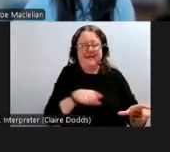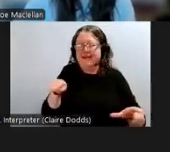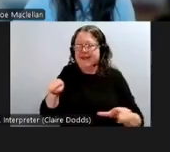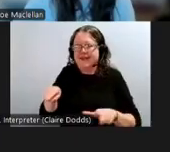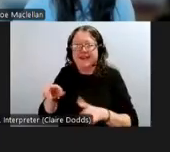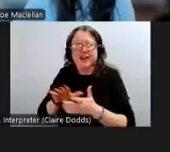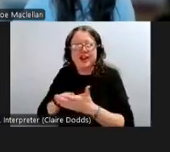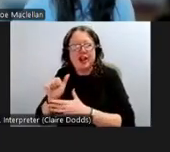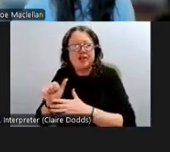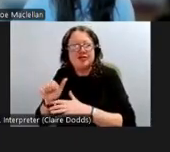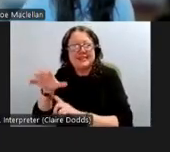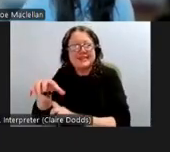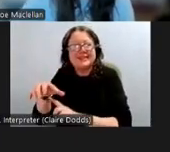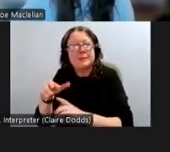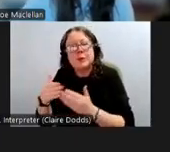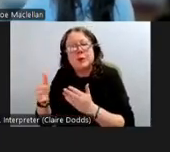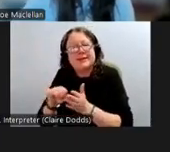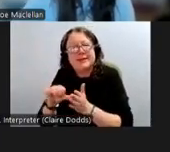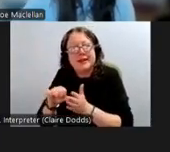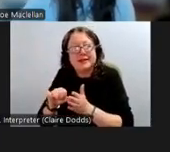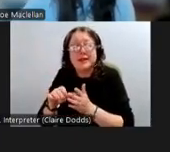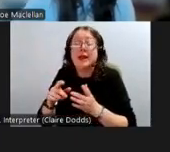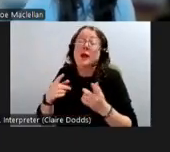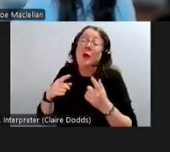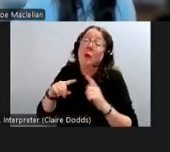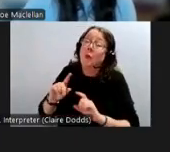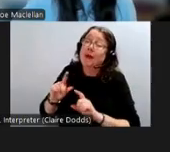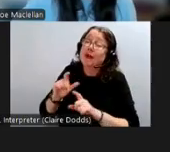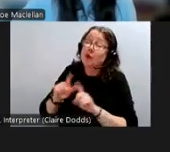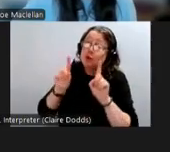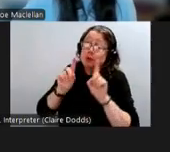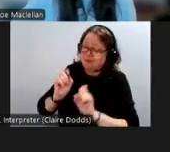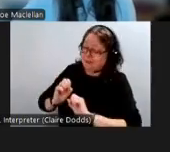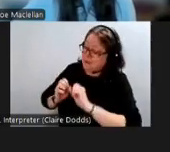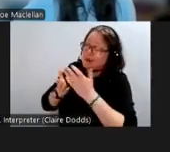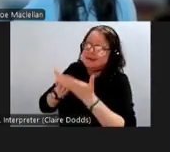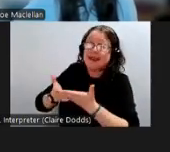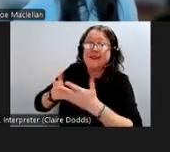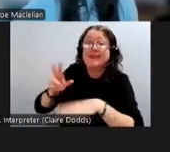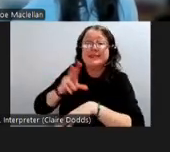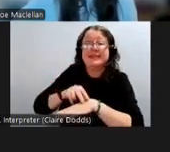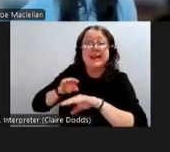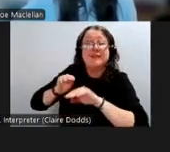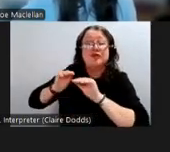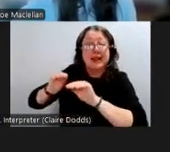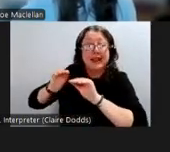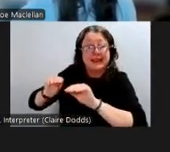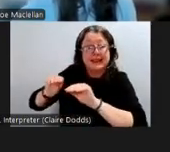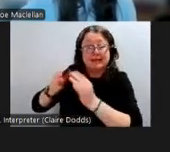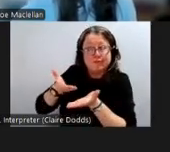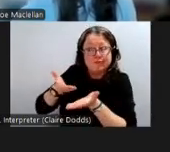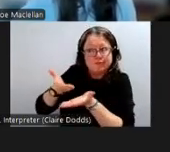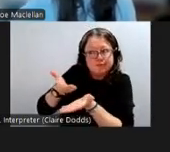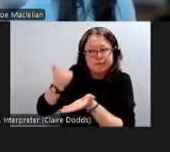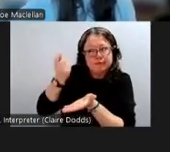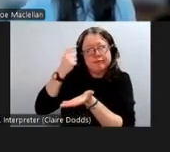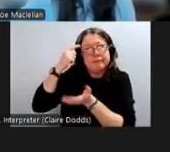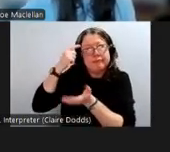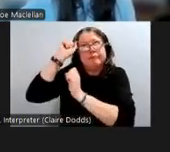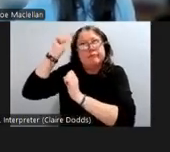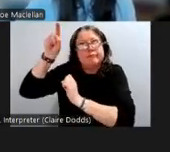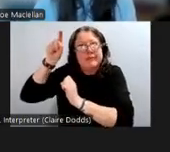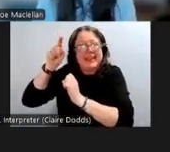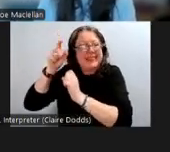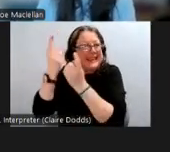staff training and consult with staff around what they think the issues are. We also do some